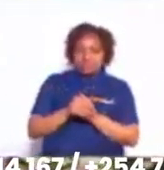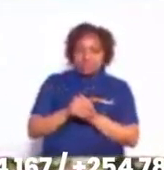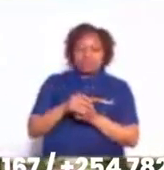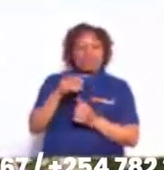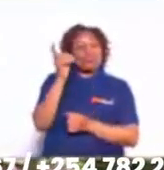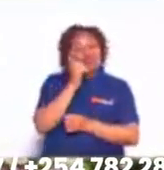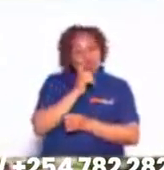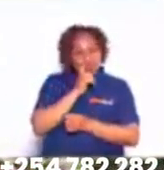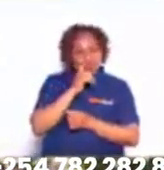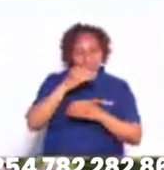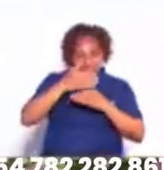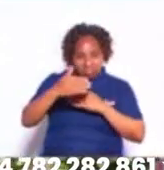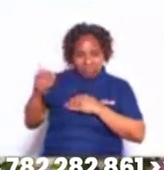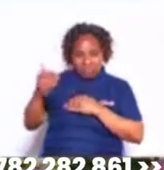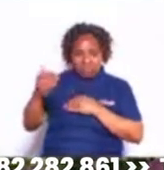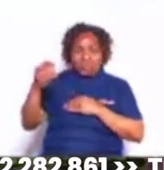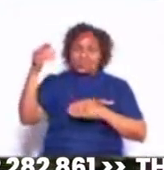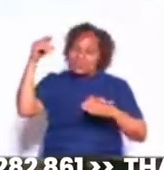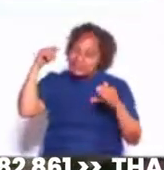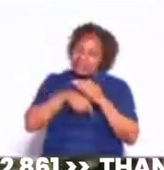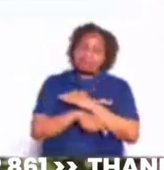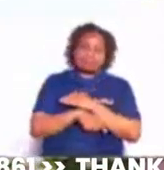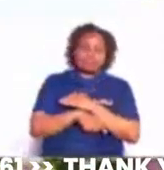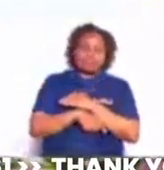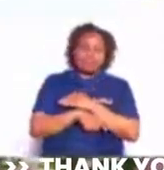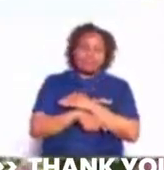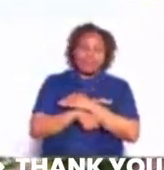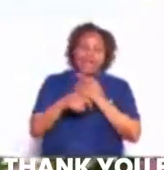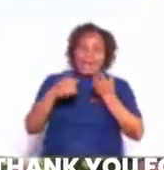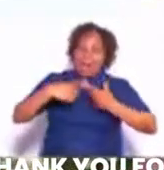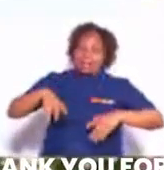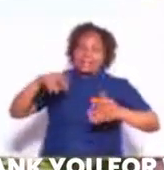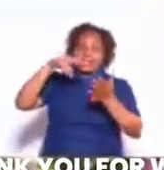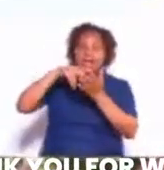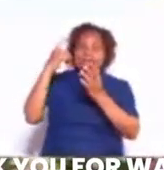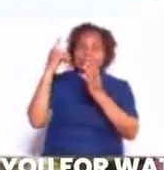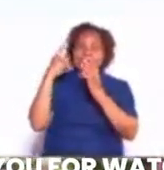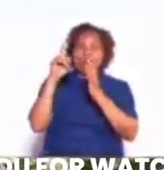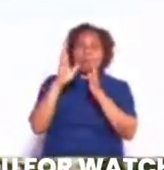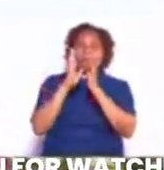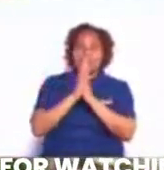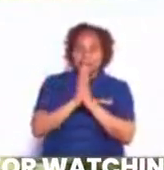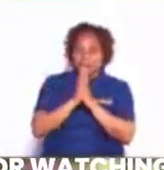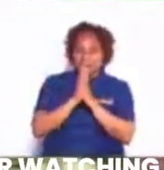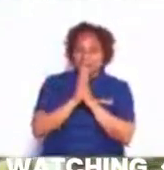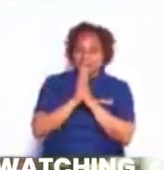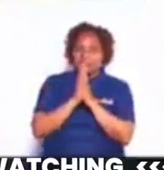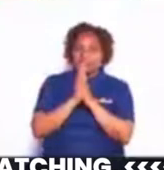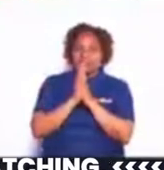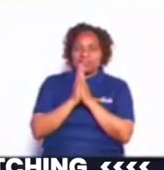Tomorrow onward, we'll go deeper. Let's stand for the word of prayer.